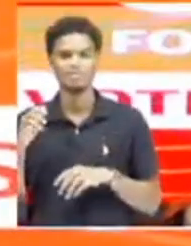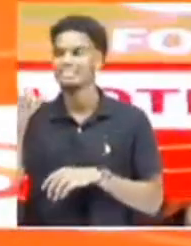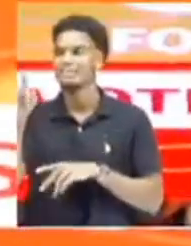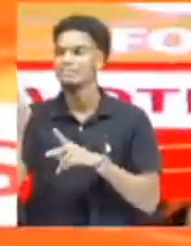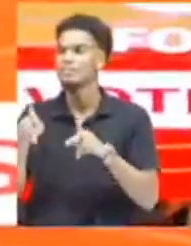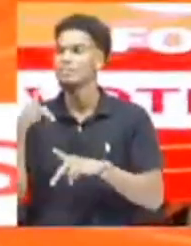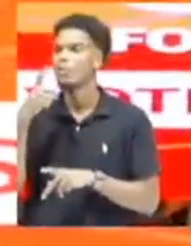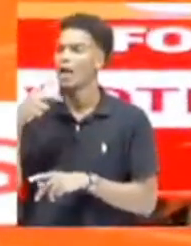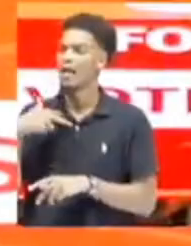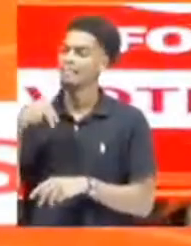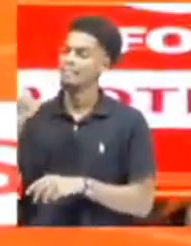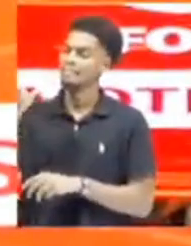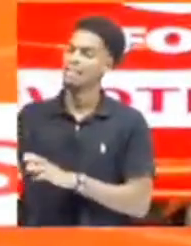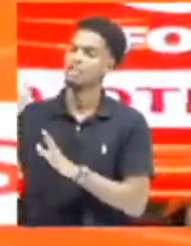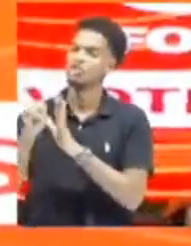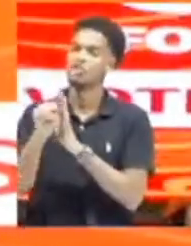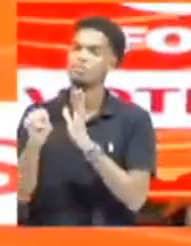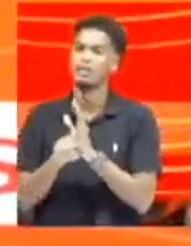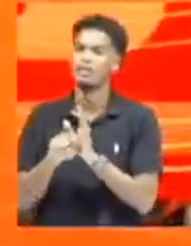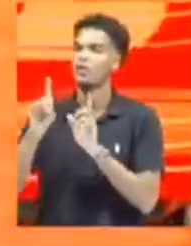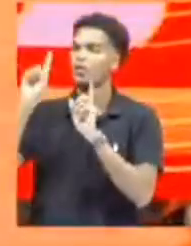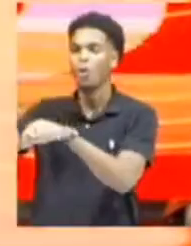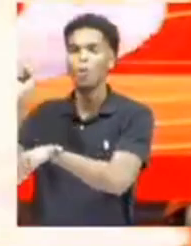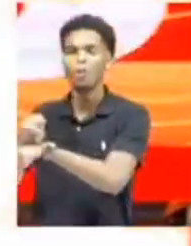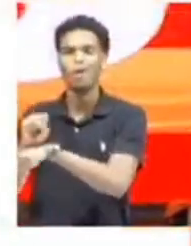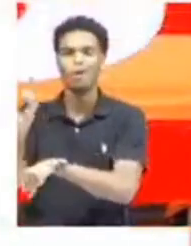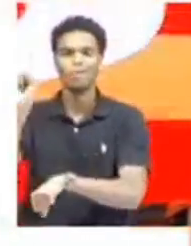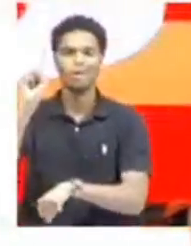wholesale a catch box.